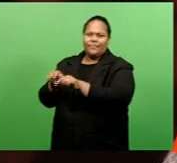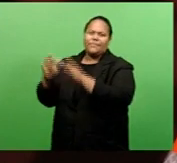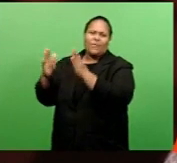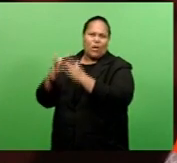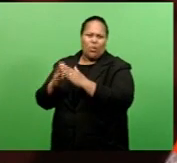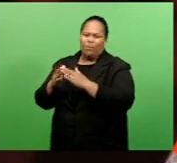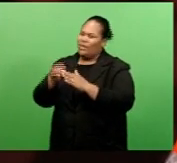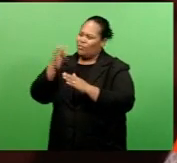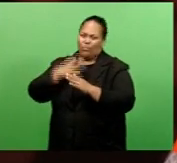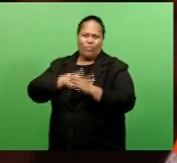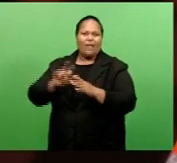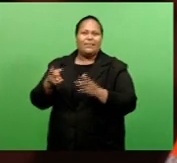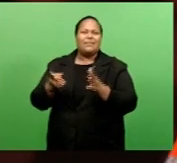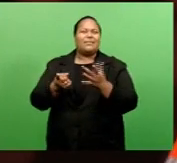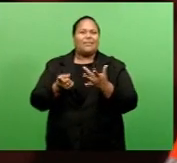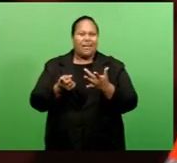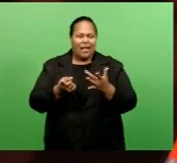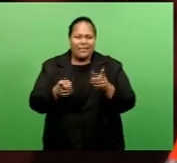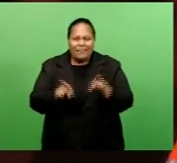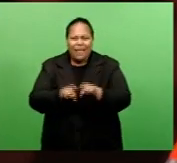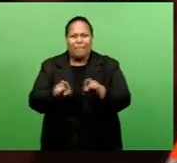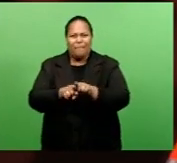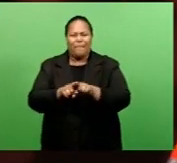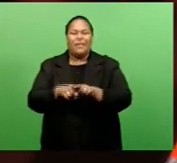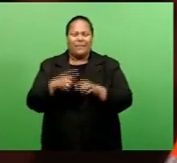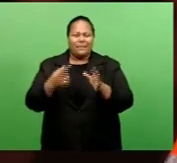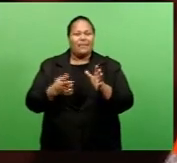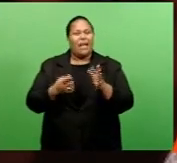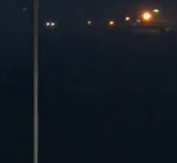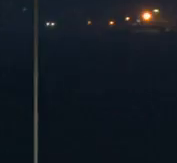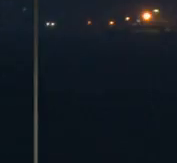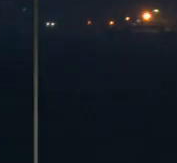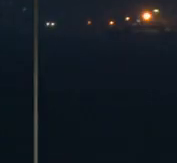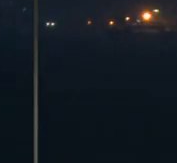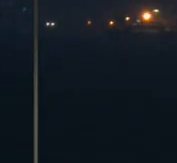as TC Ana is moving towards the group. Teva.